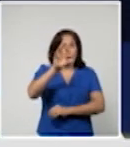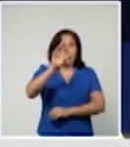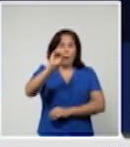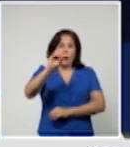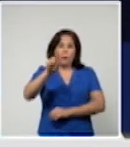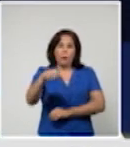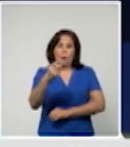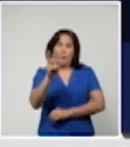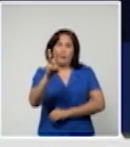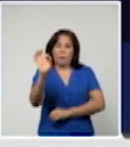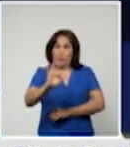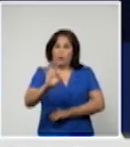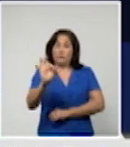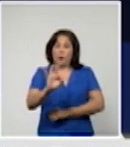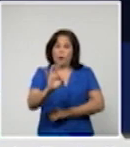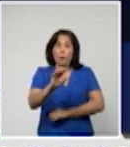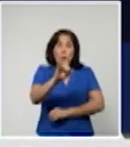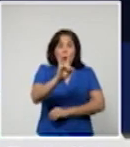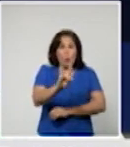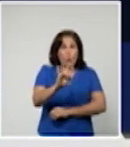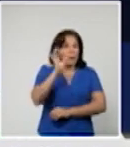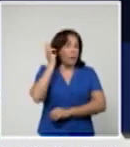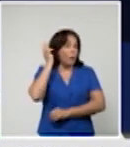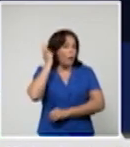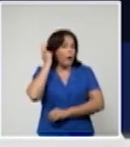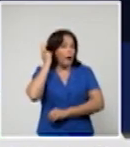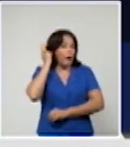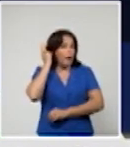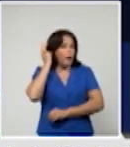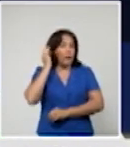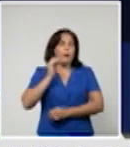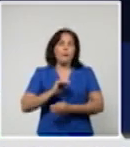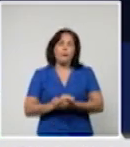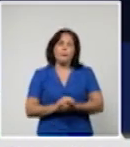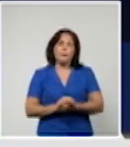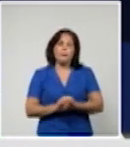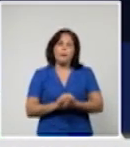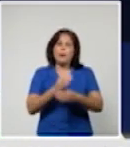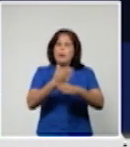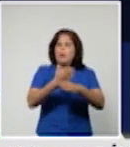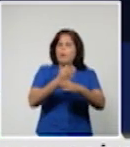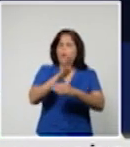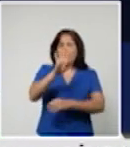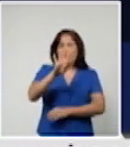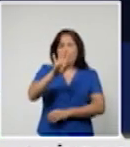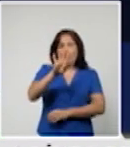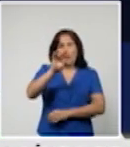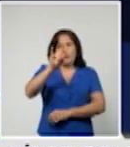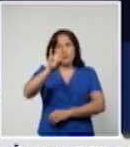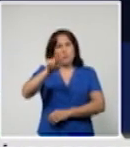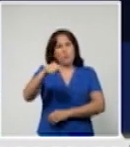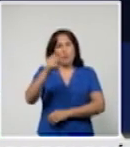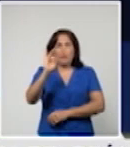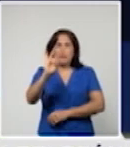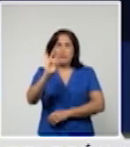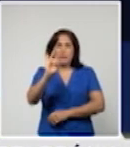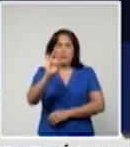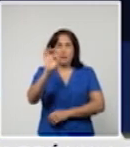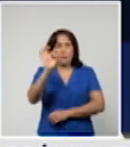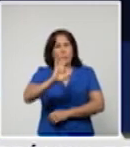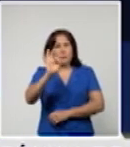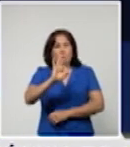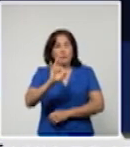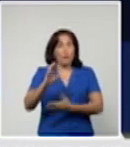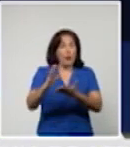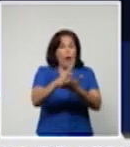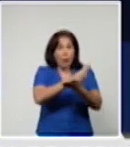same for both sexes. 15 of the 25, or 70%, were asymptomatic at the